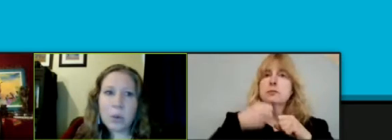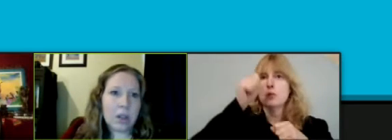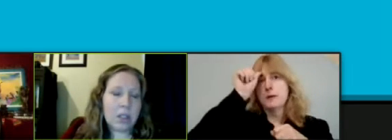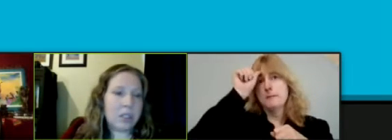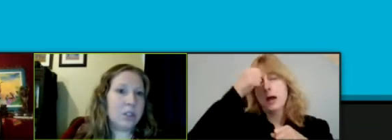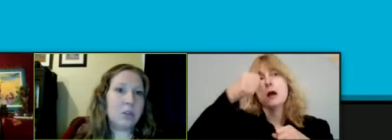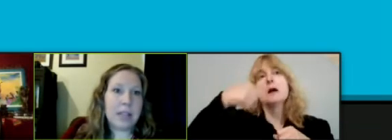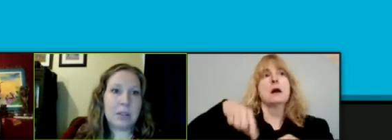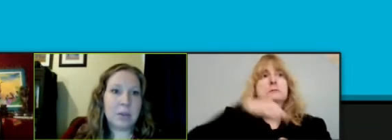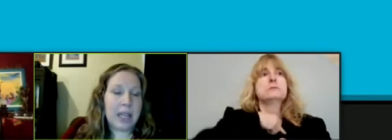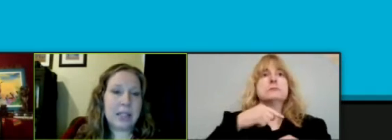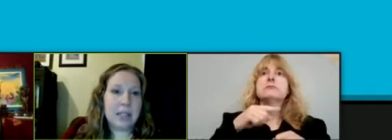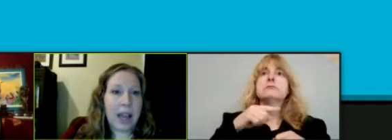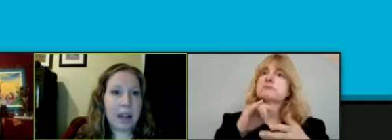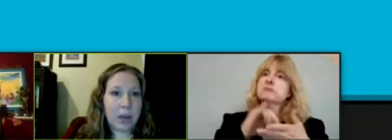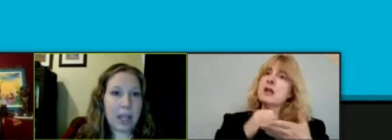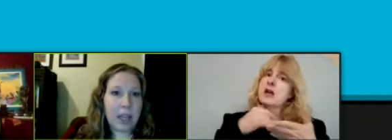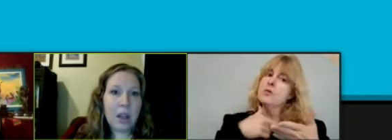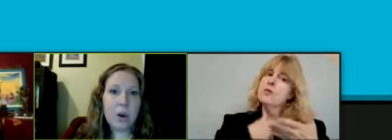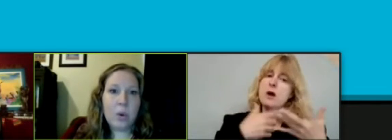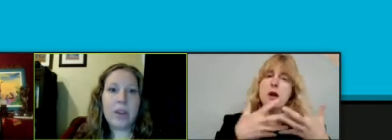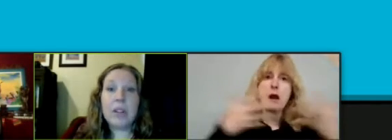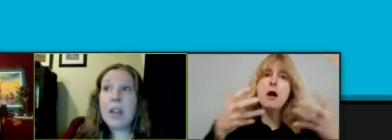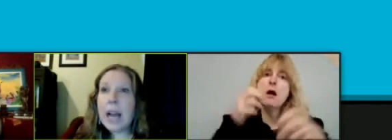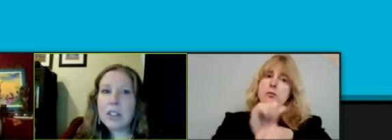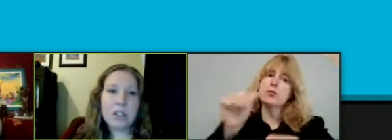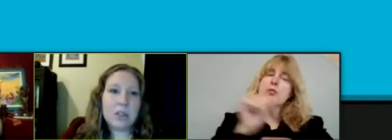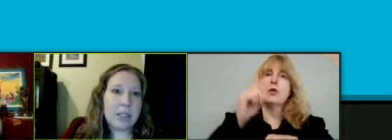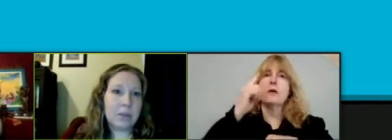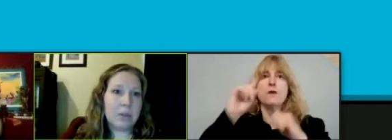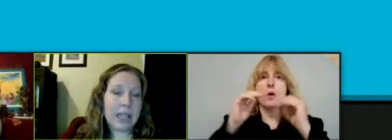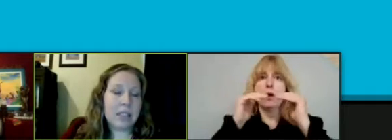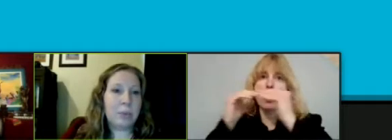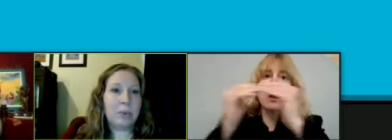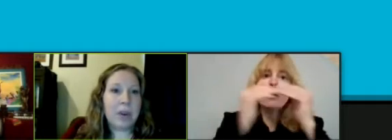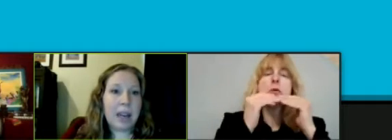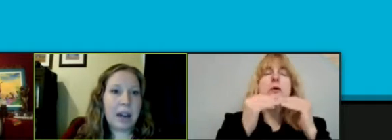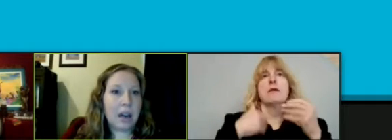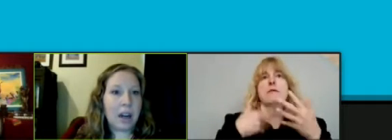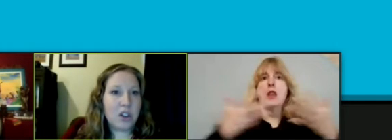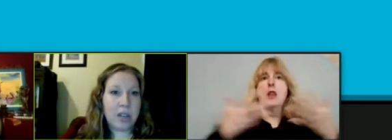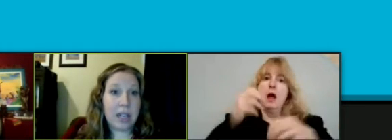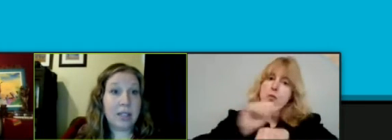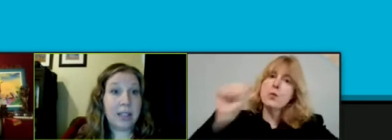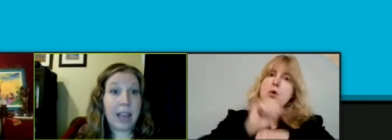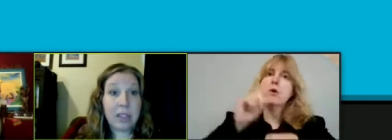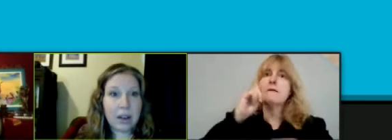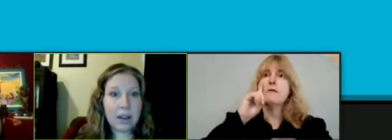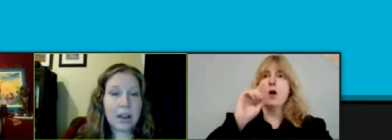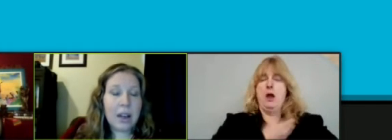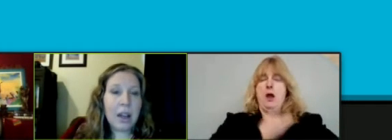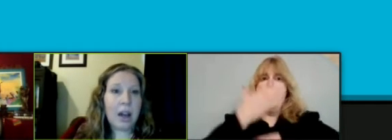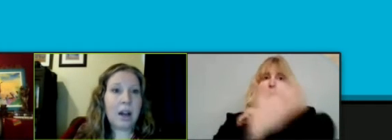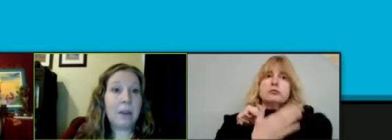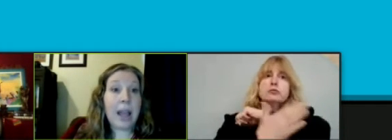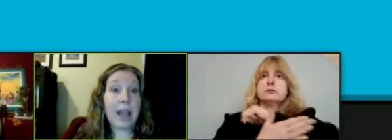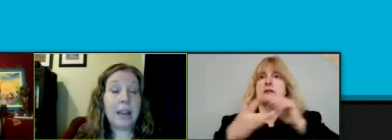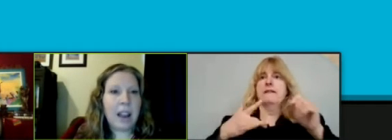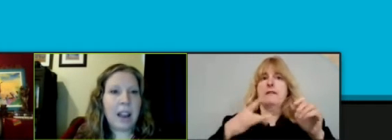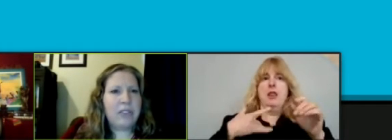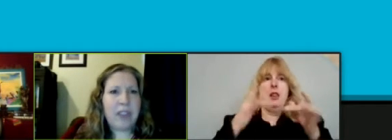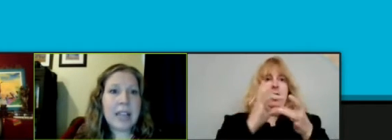lot to work to do as it relates to equity. We have a lot to do as it relates to bringing our country together.